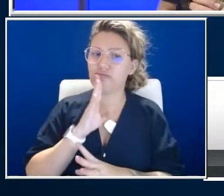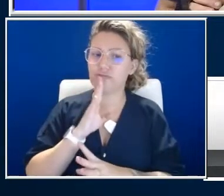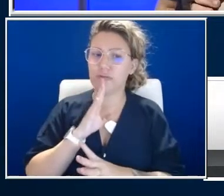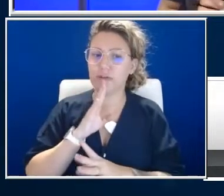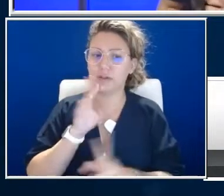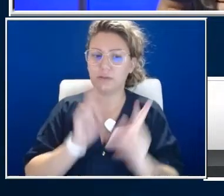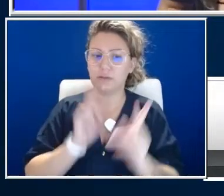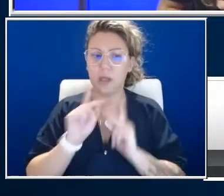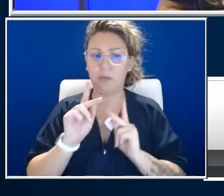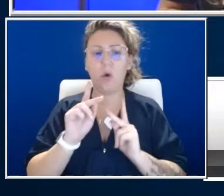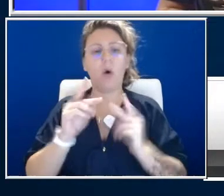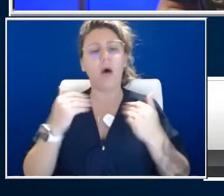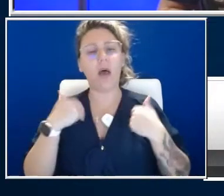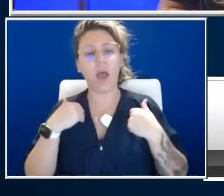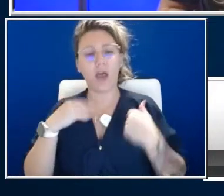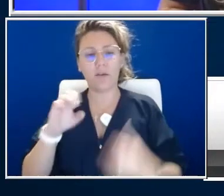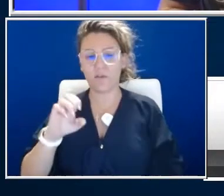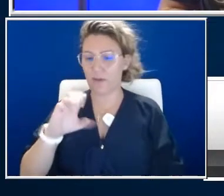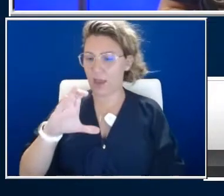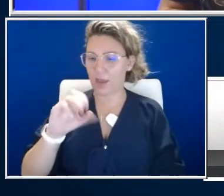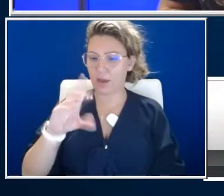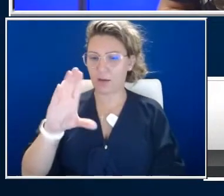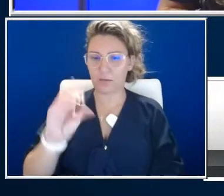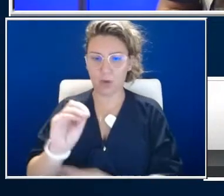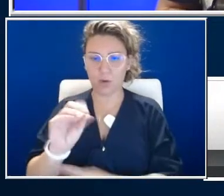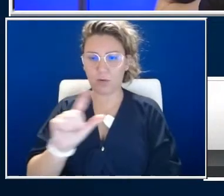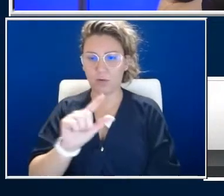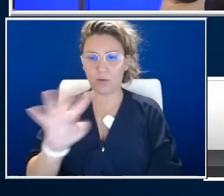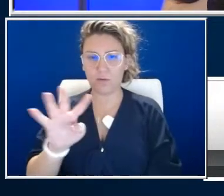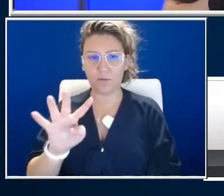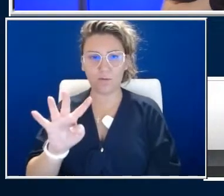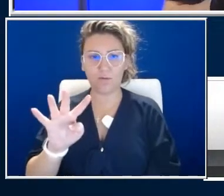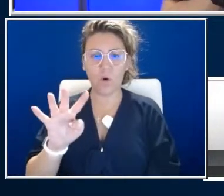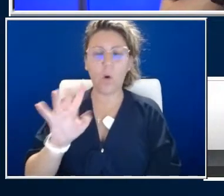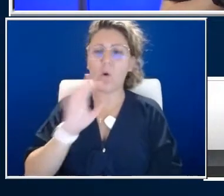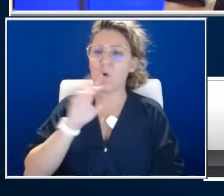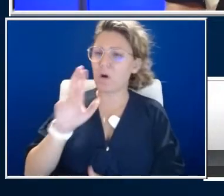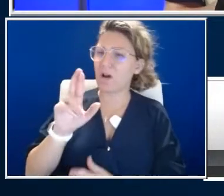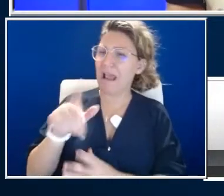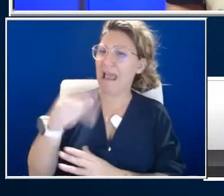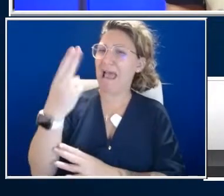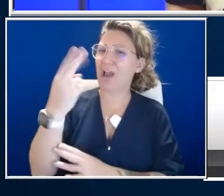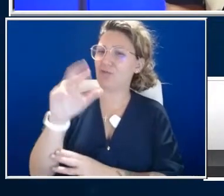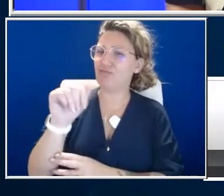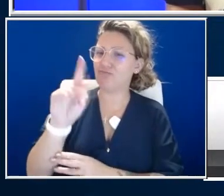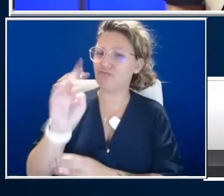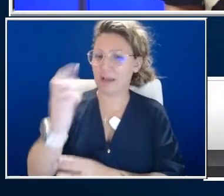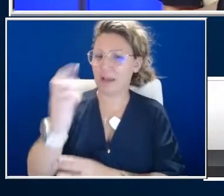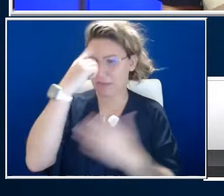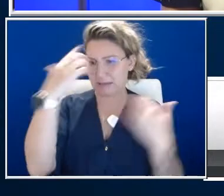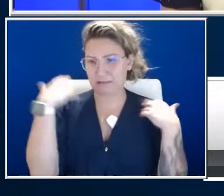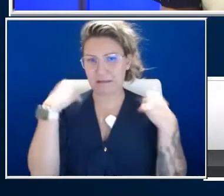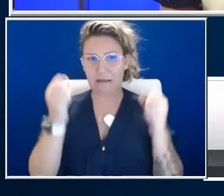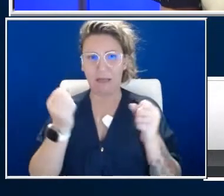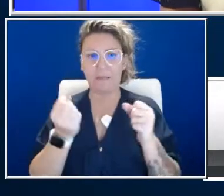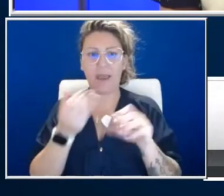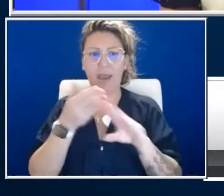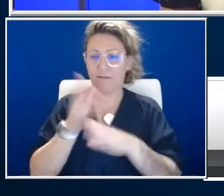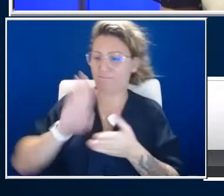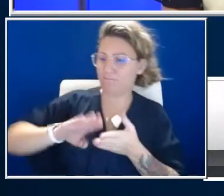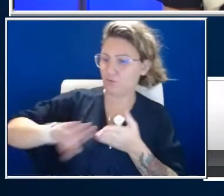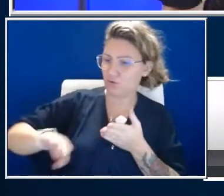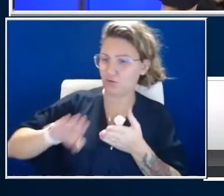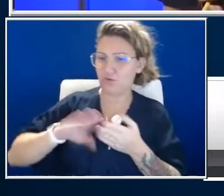machines, but they had a 24% higher rate of new mental health diagnoses after discharge compared to other ICU